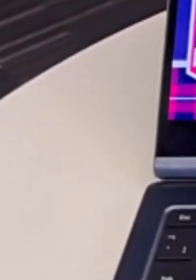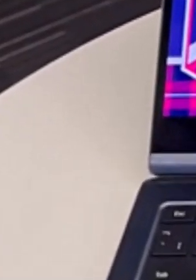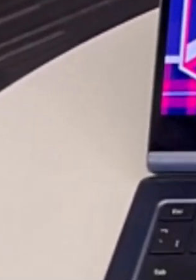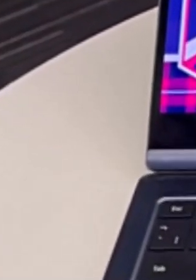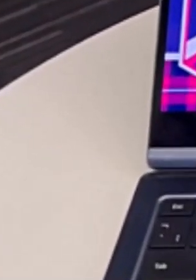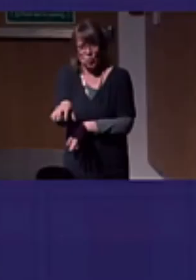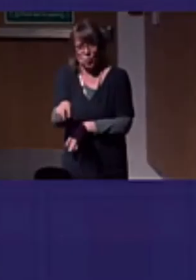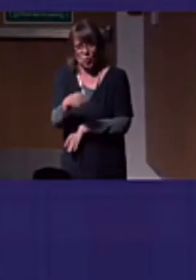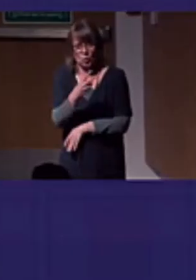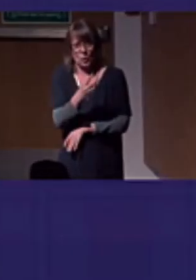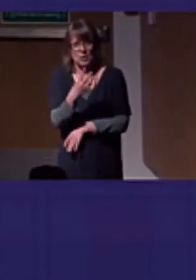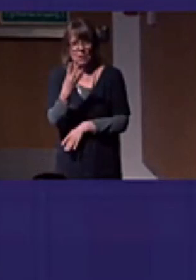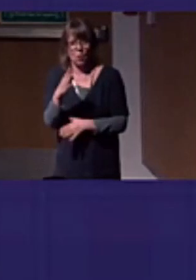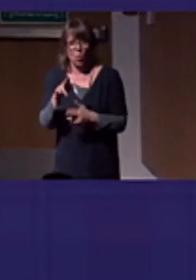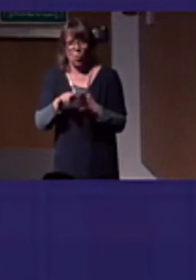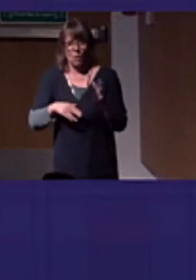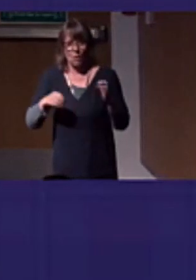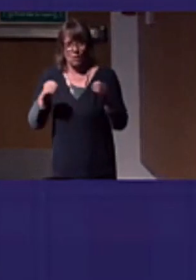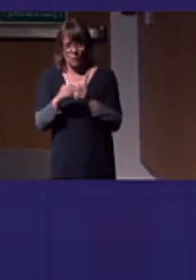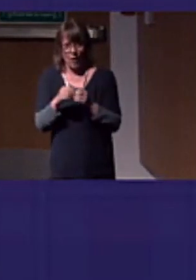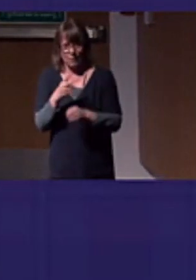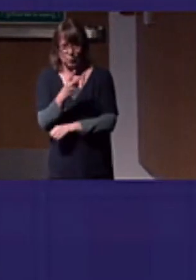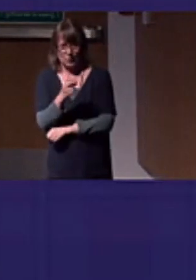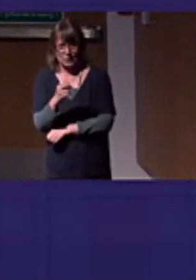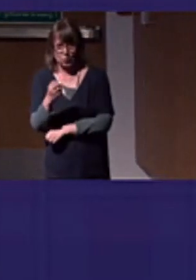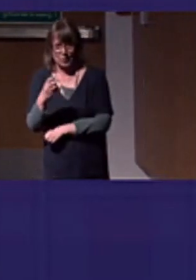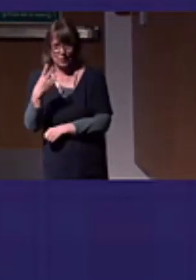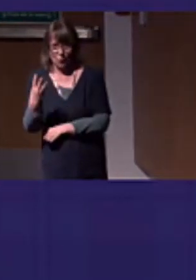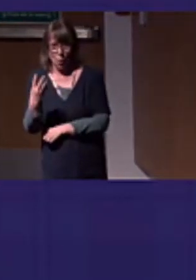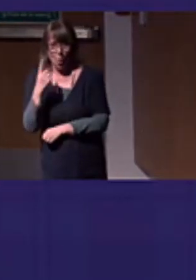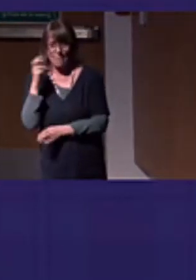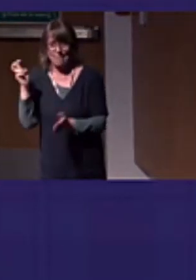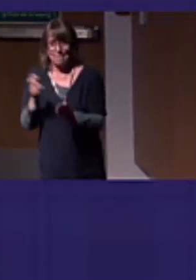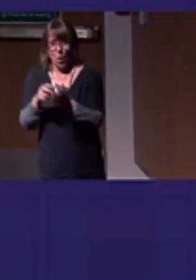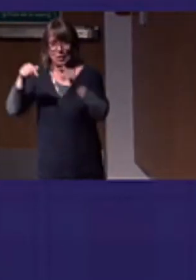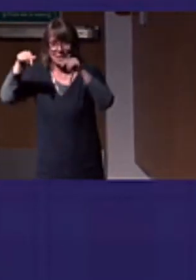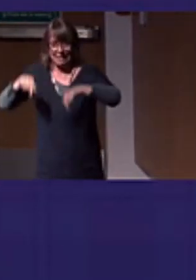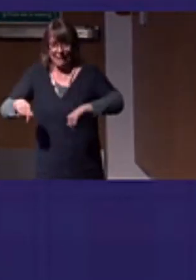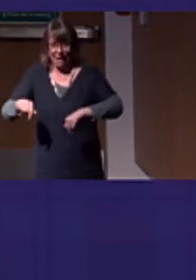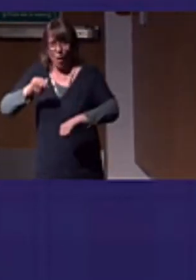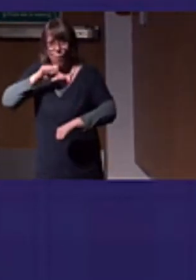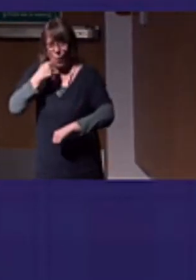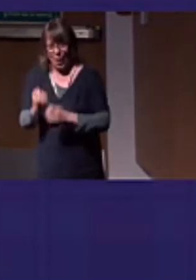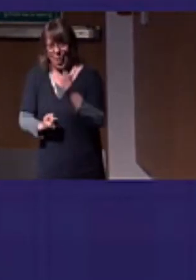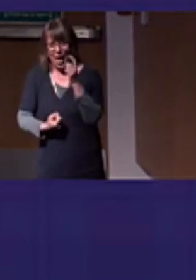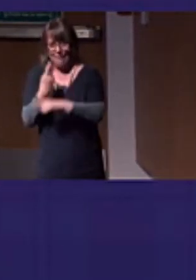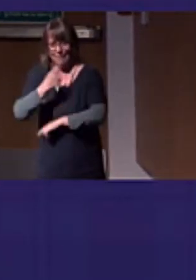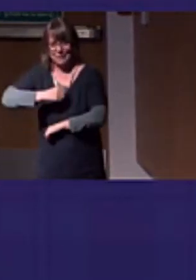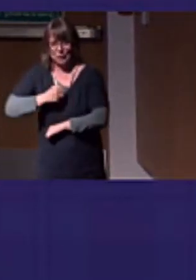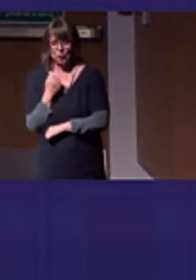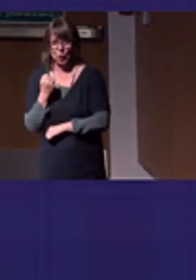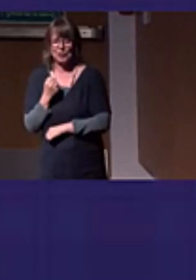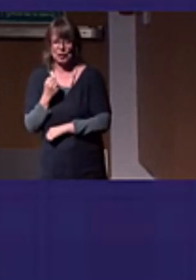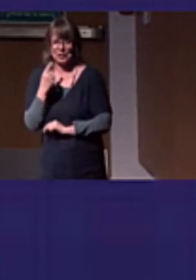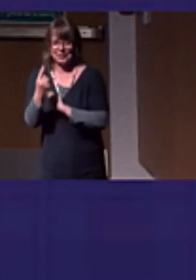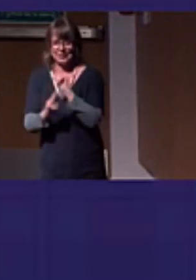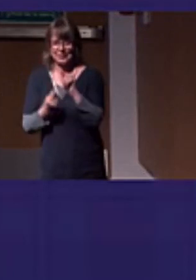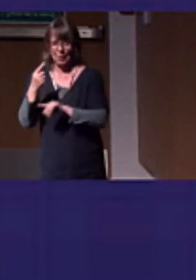The 24th of February, 2024. So we never lied. We never